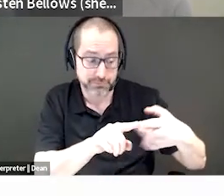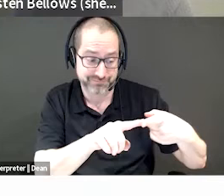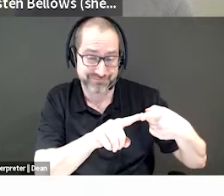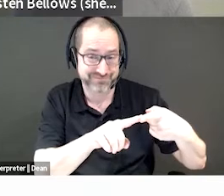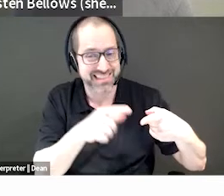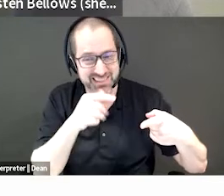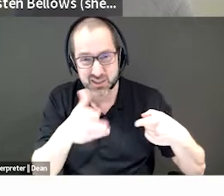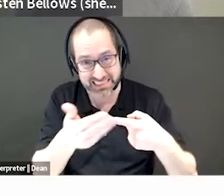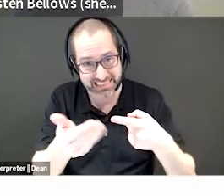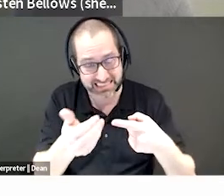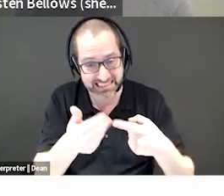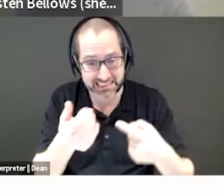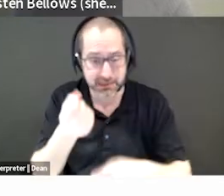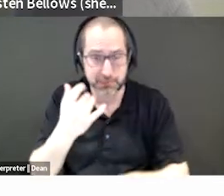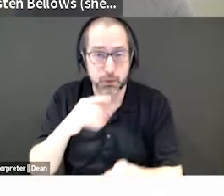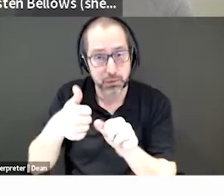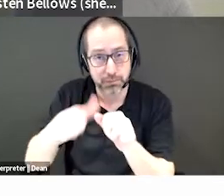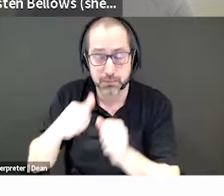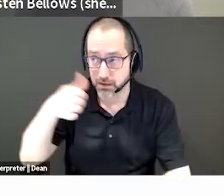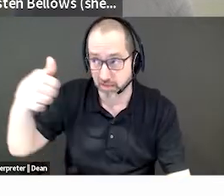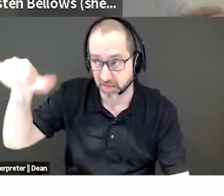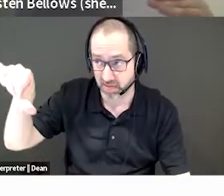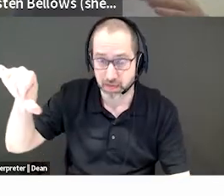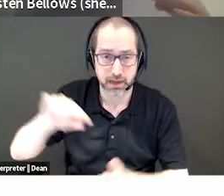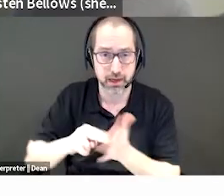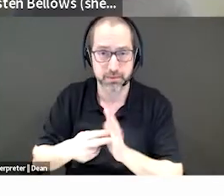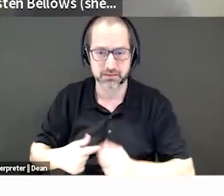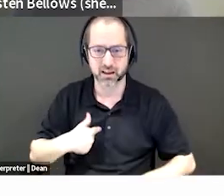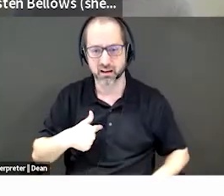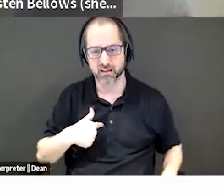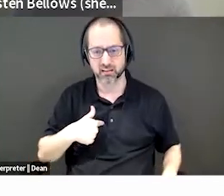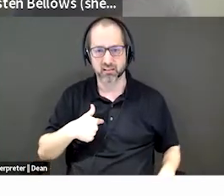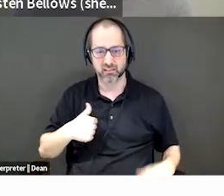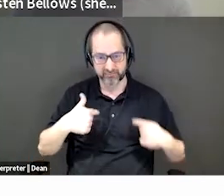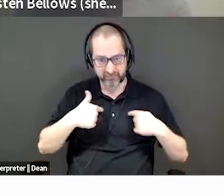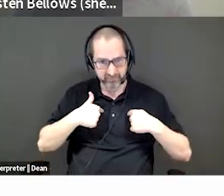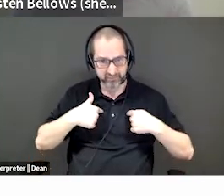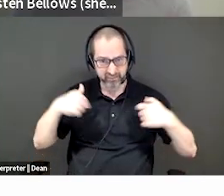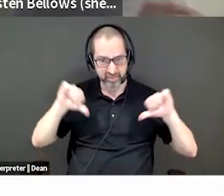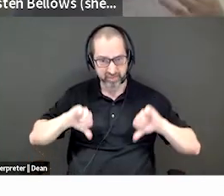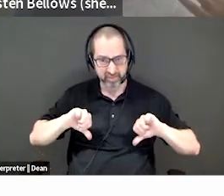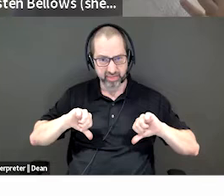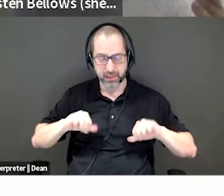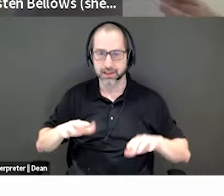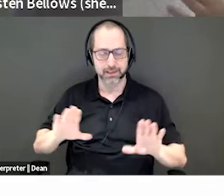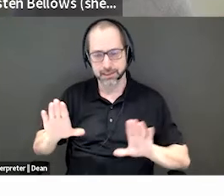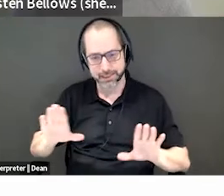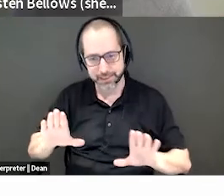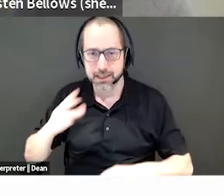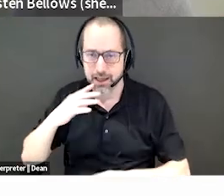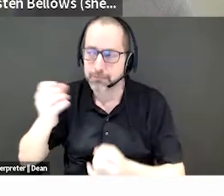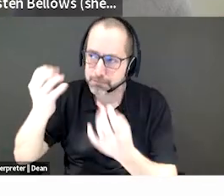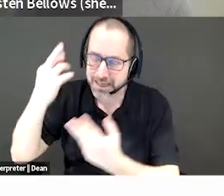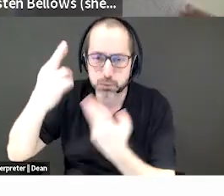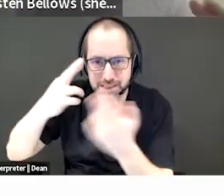remember that rejection doesn't define you. So there are a number of reasons why you may not hear back about a job or be told that you didn't